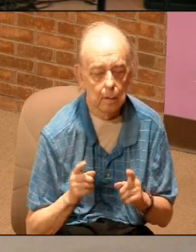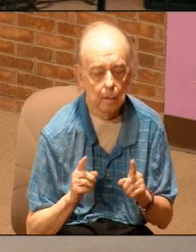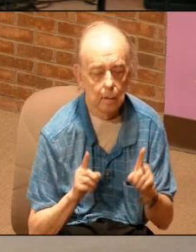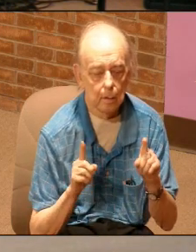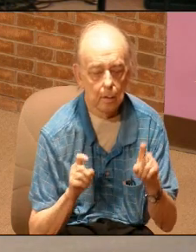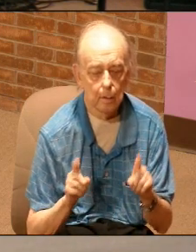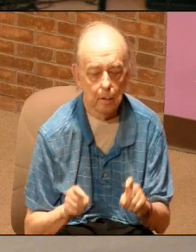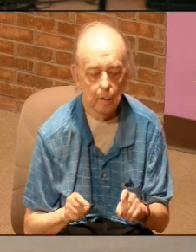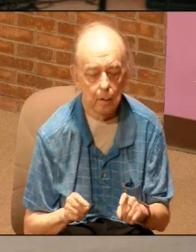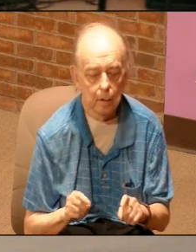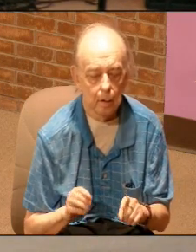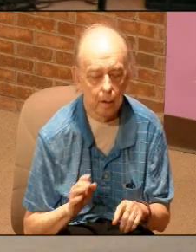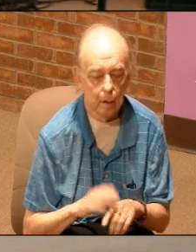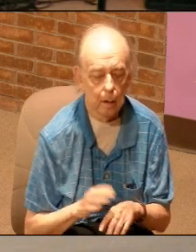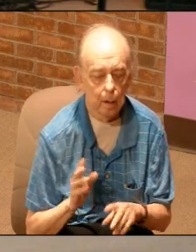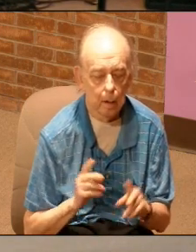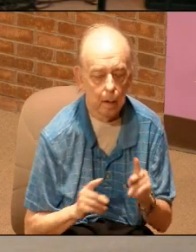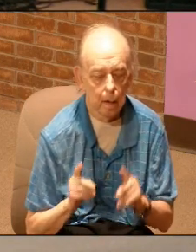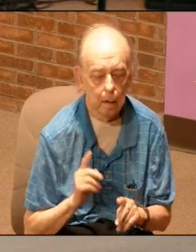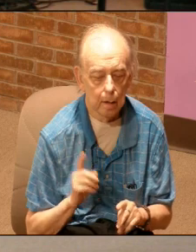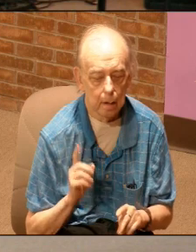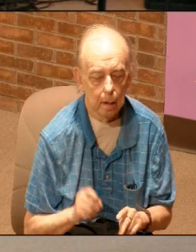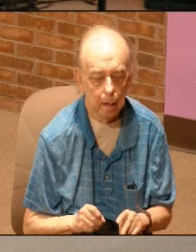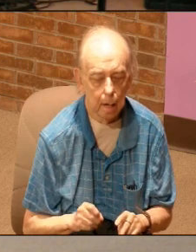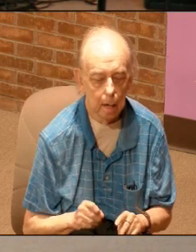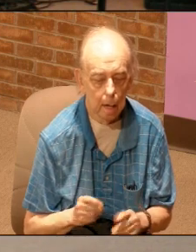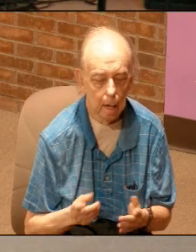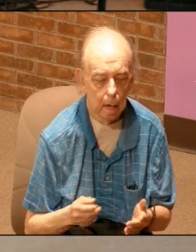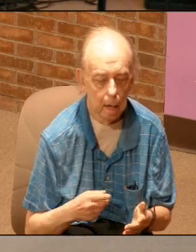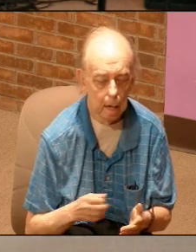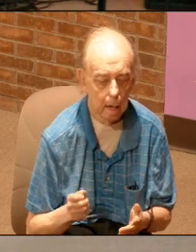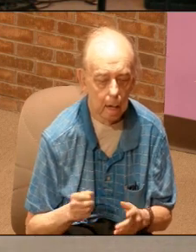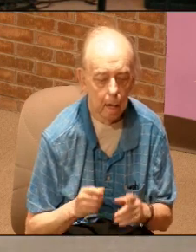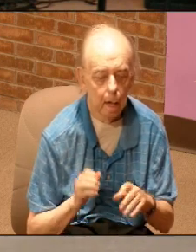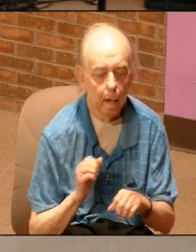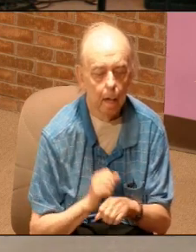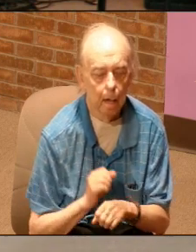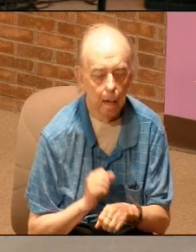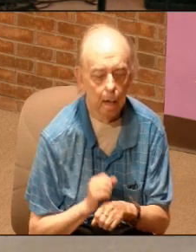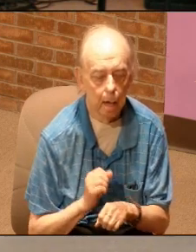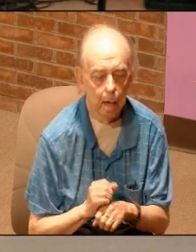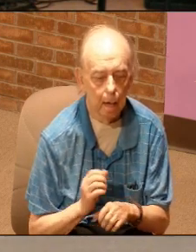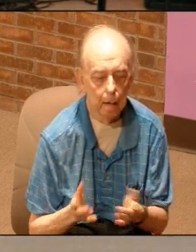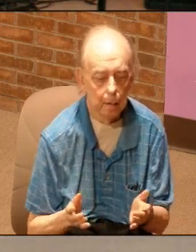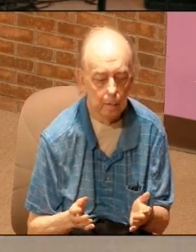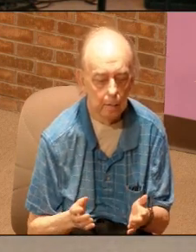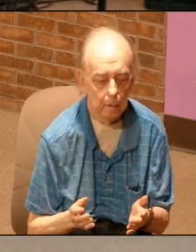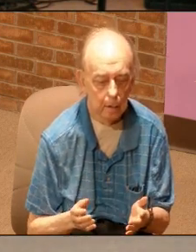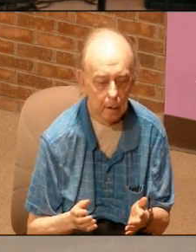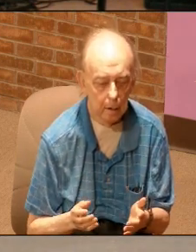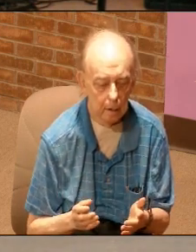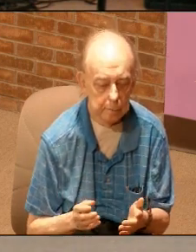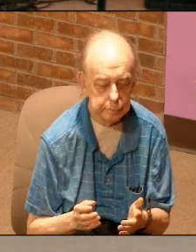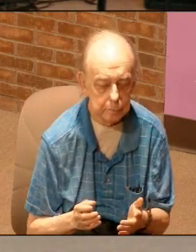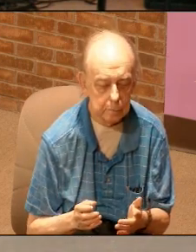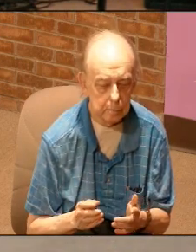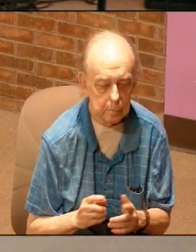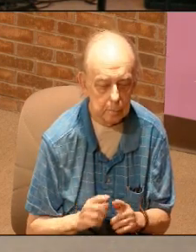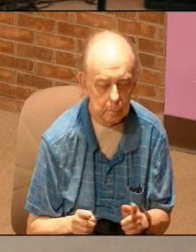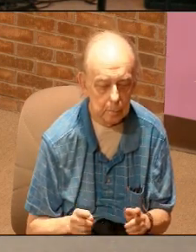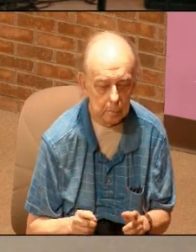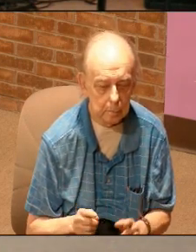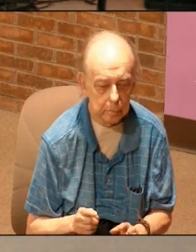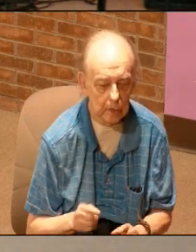people. But what we need, and you can take their habits and just try to hack into them and everything. But a